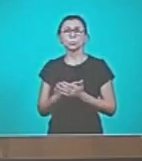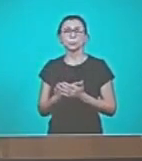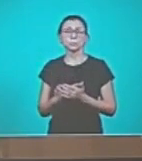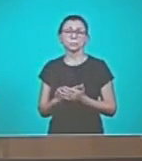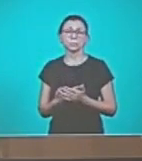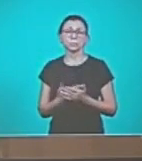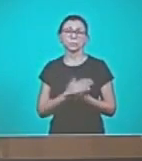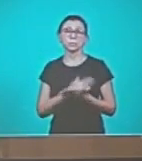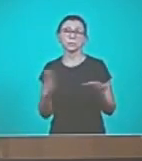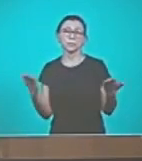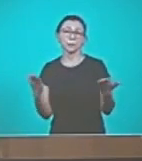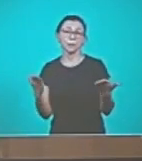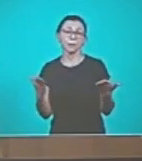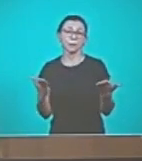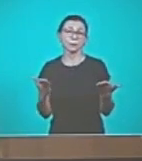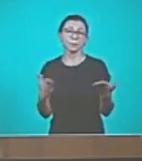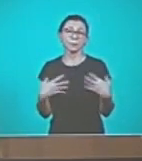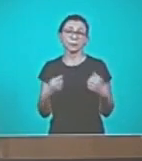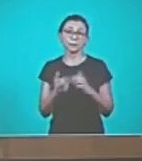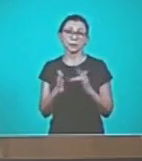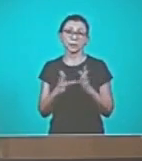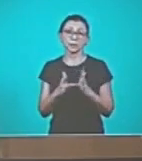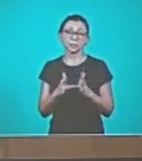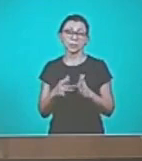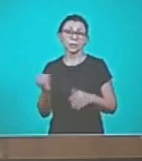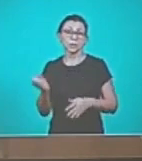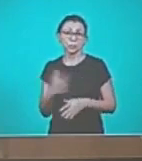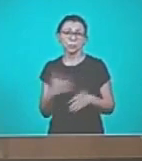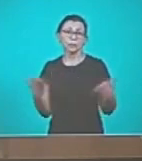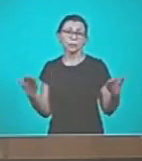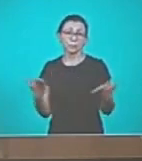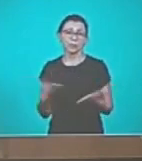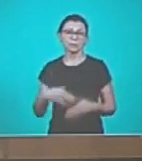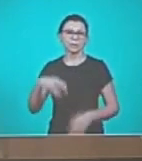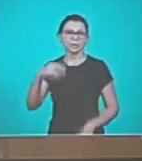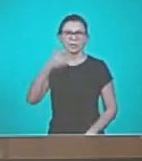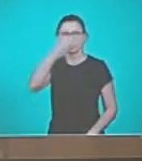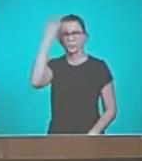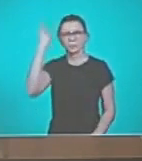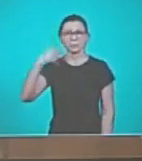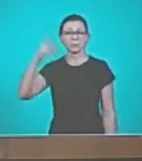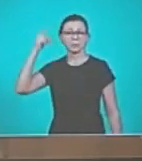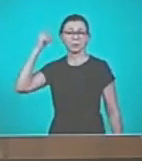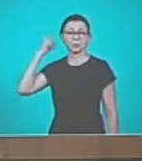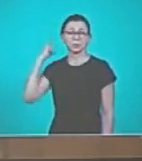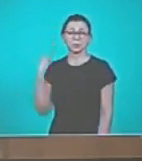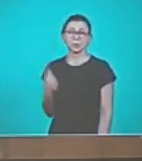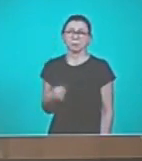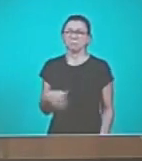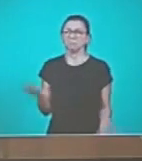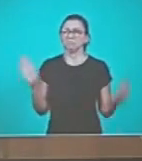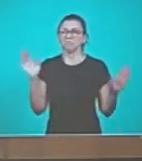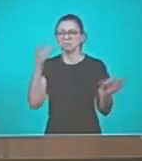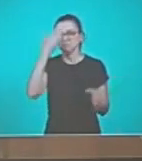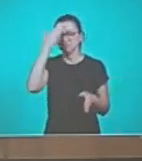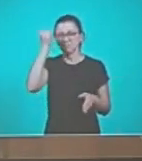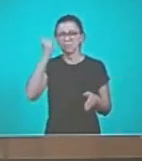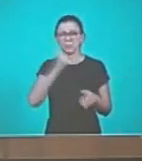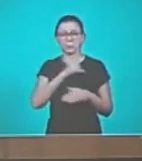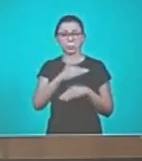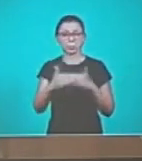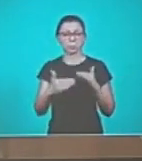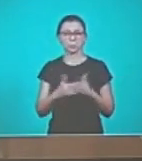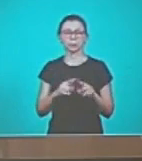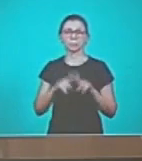He's a new convert. And the ones that are older in the faith, they know everything, that they are not worried about what the Lord